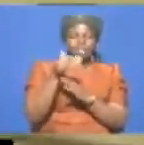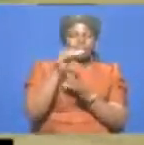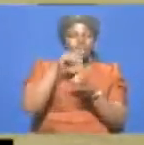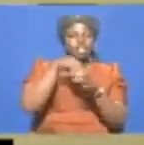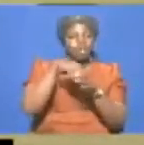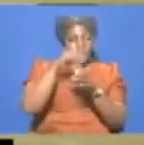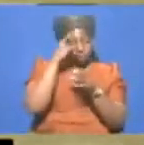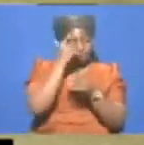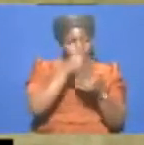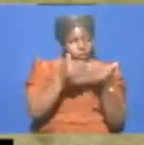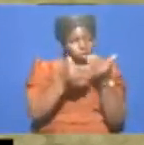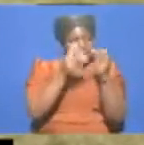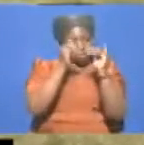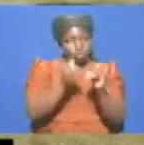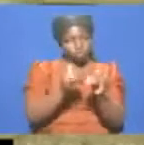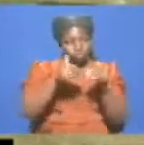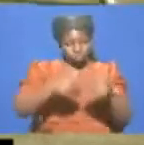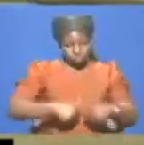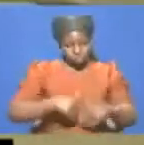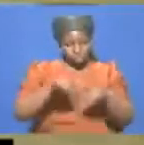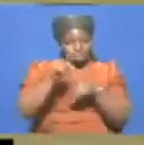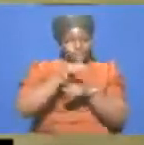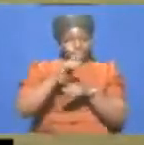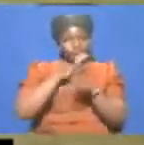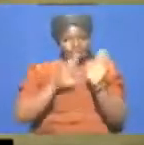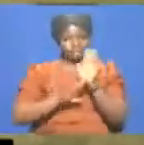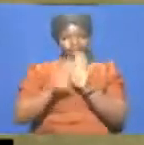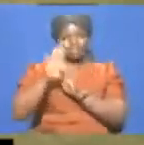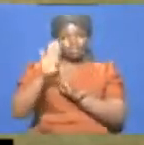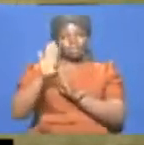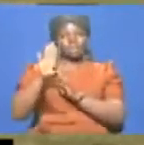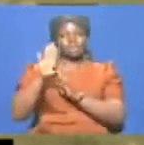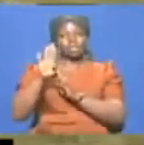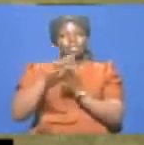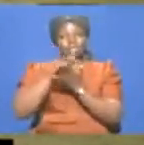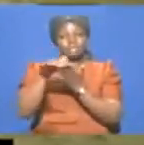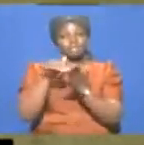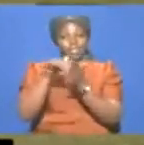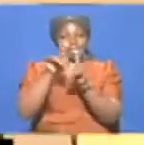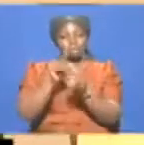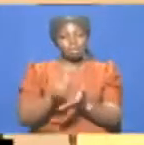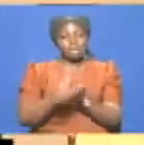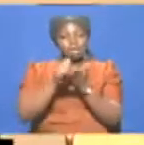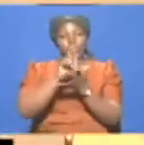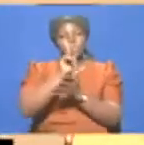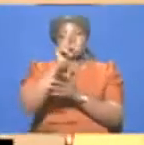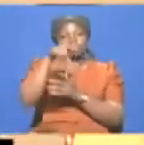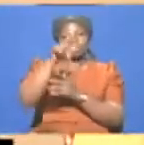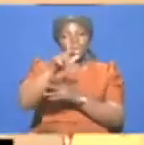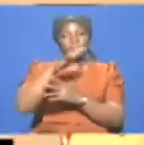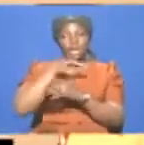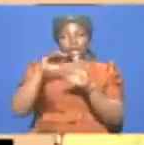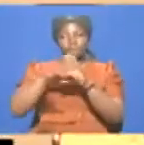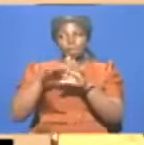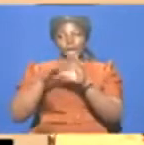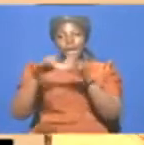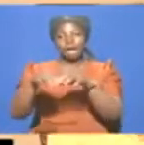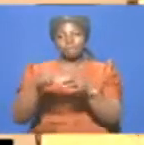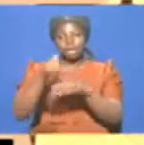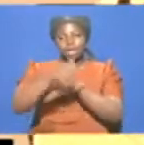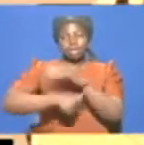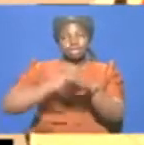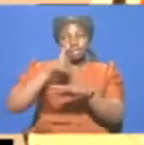of new youth training and development facilities and assist KPL and member clubs in establishing funding.